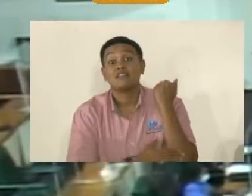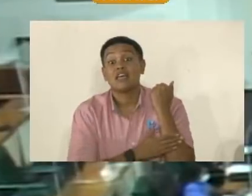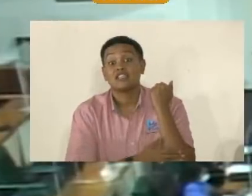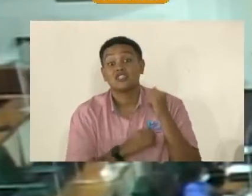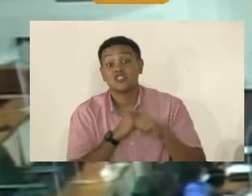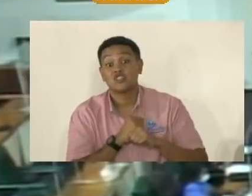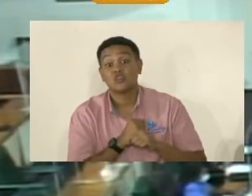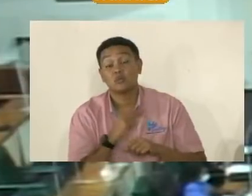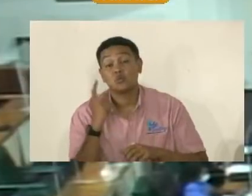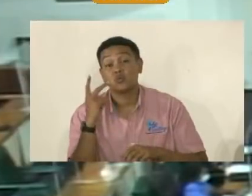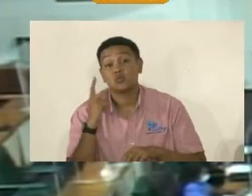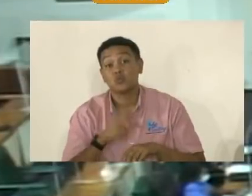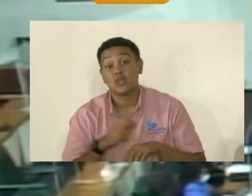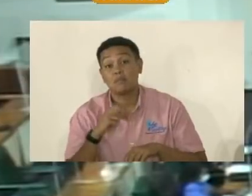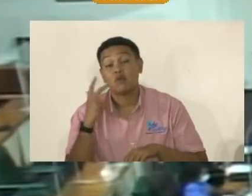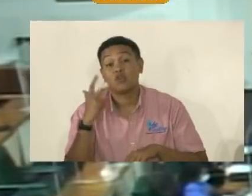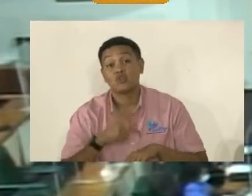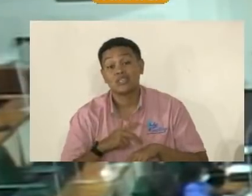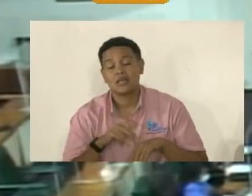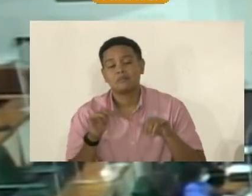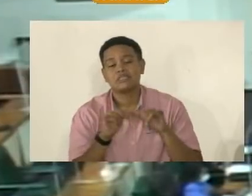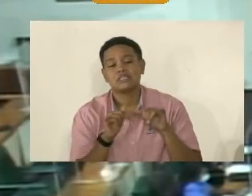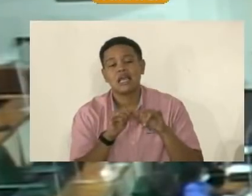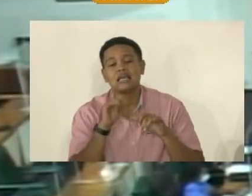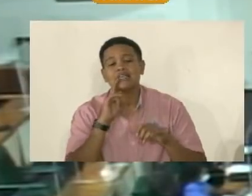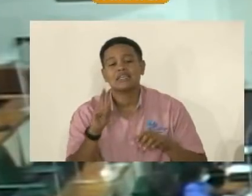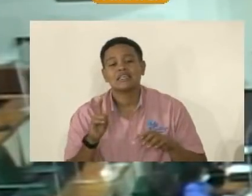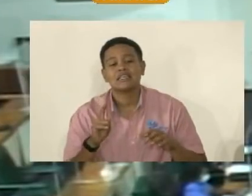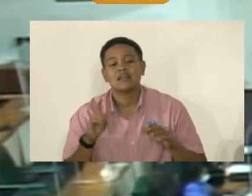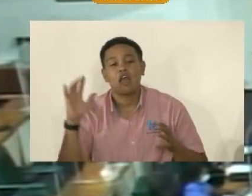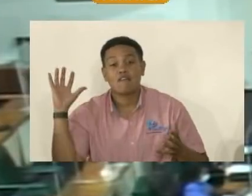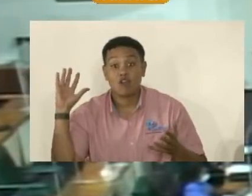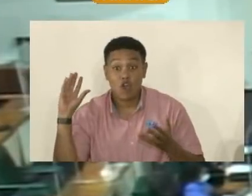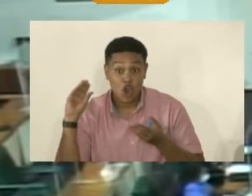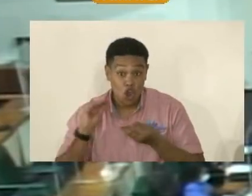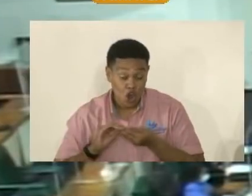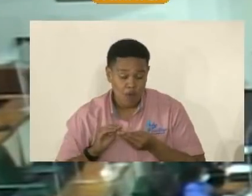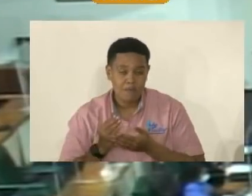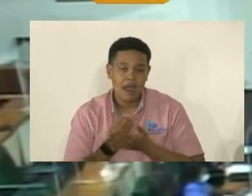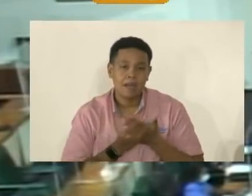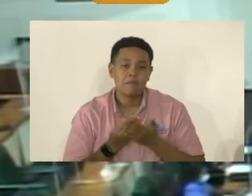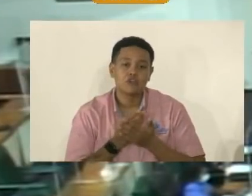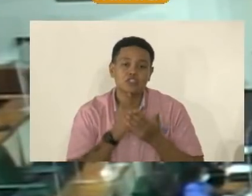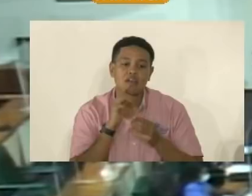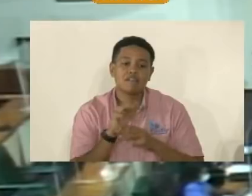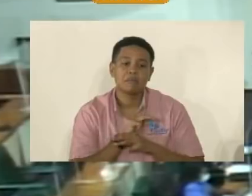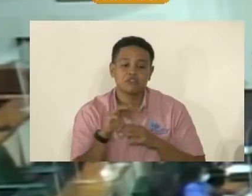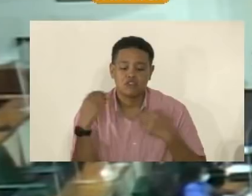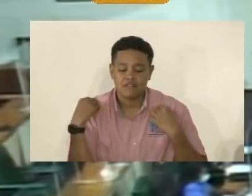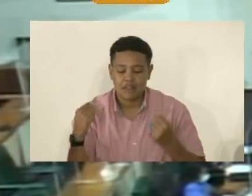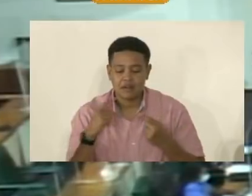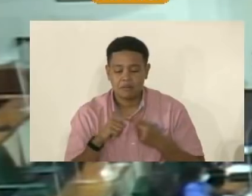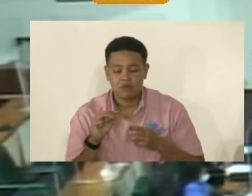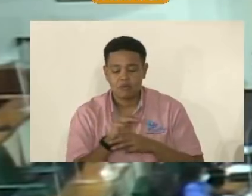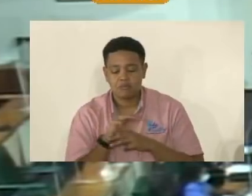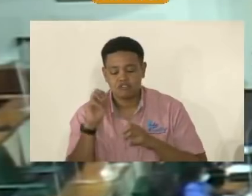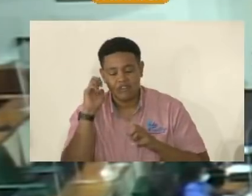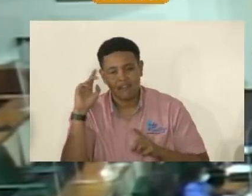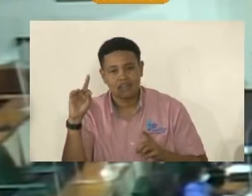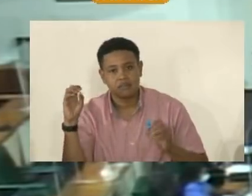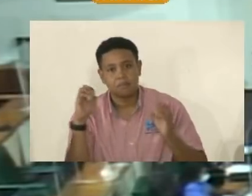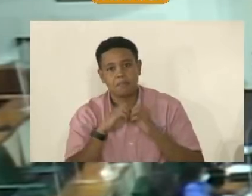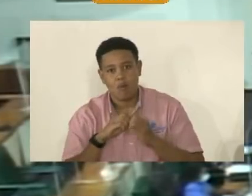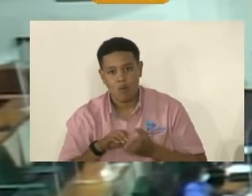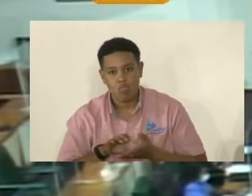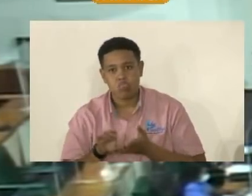twice and 3 times the size of the combined capital budgets of the Ministry of Health and Ministry of Education.